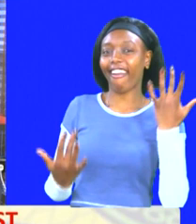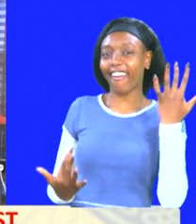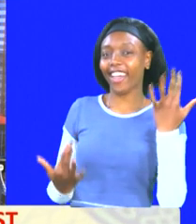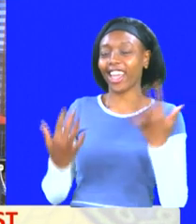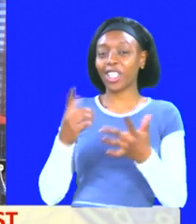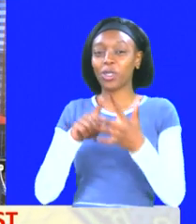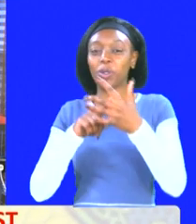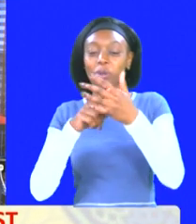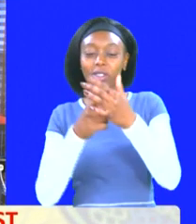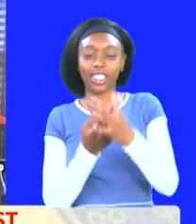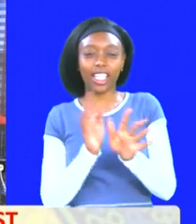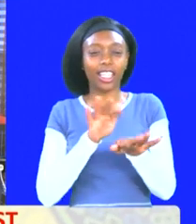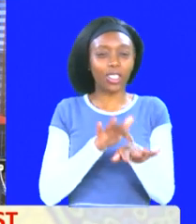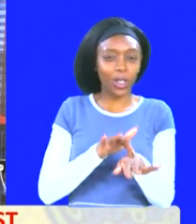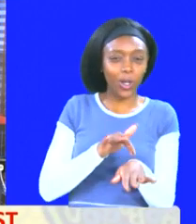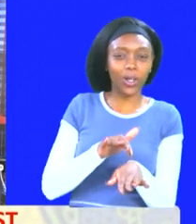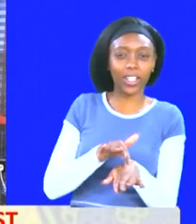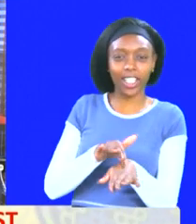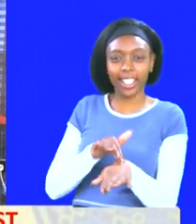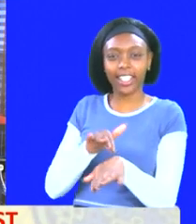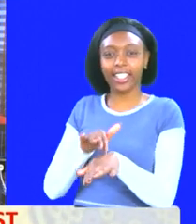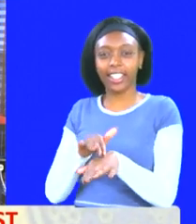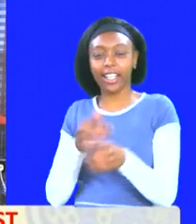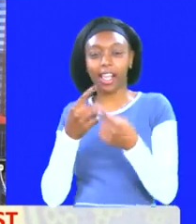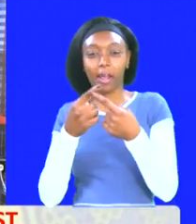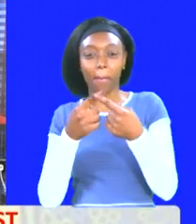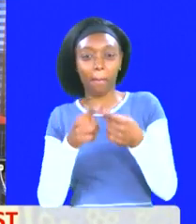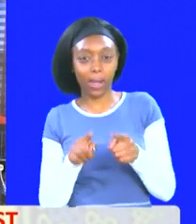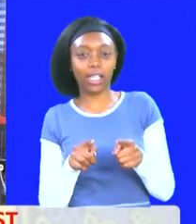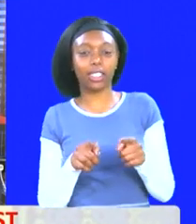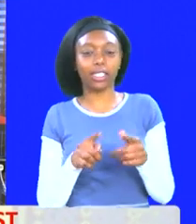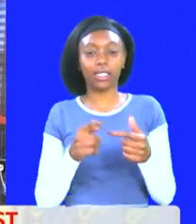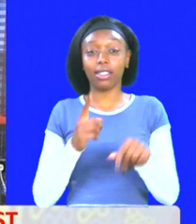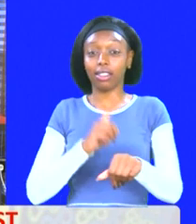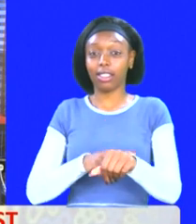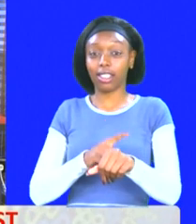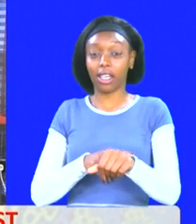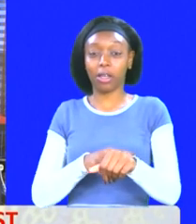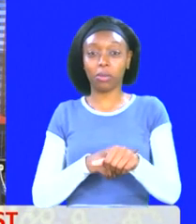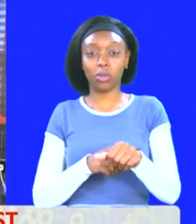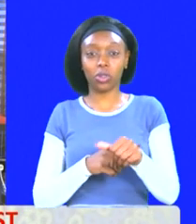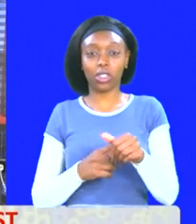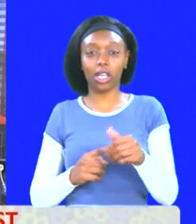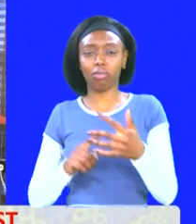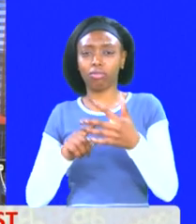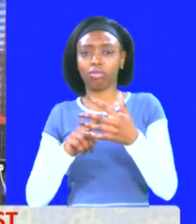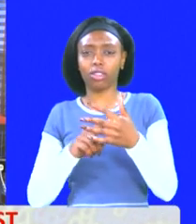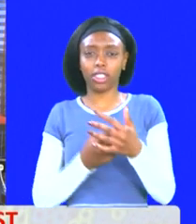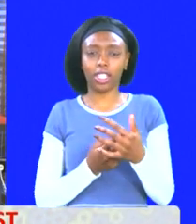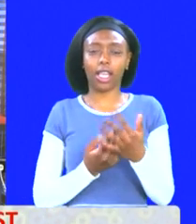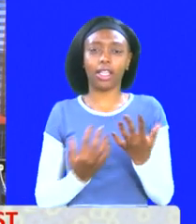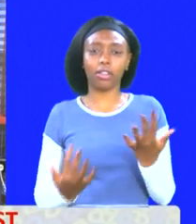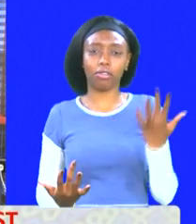Tumeanza with mtaratara imetuanzia. Slow to keep on, I'm sure very soon we're going to be taking a short break.